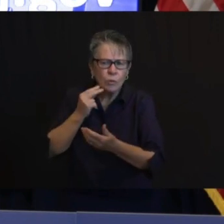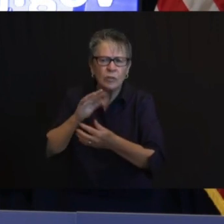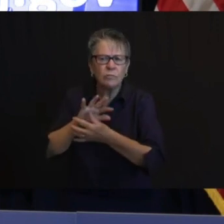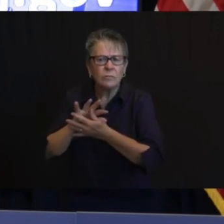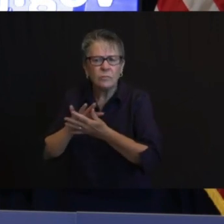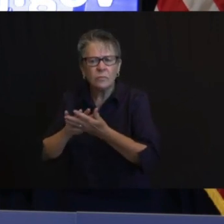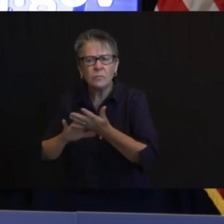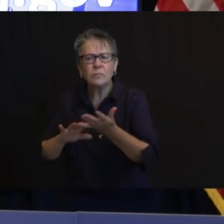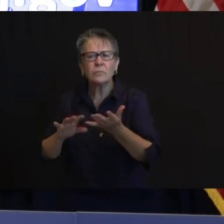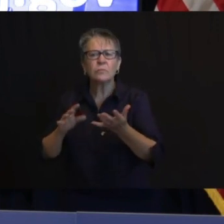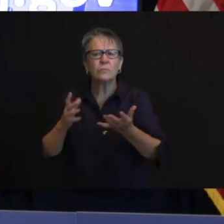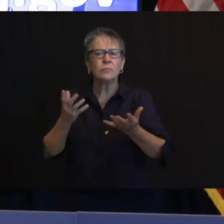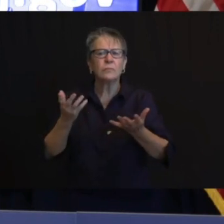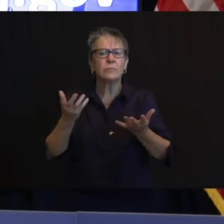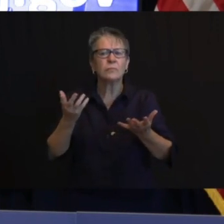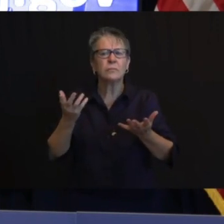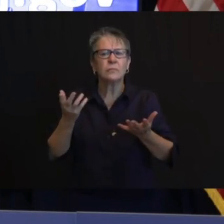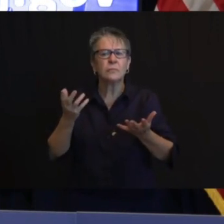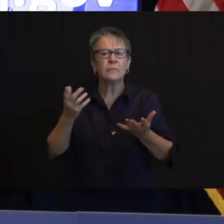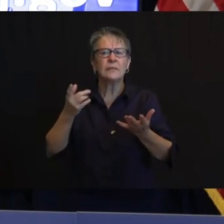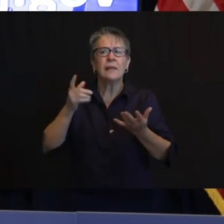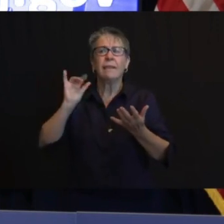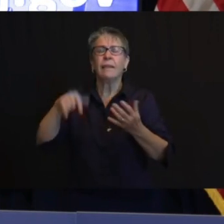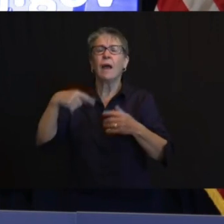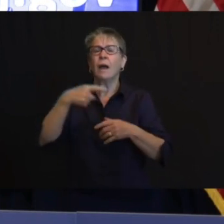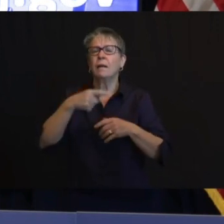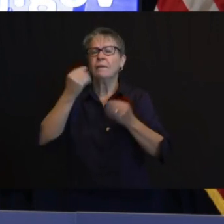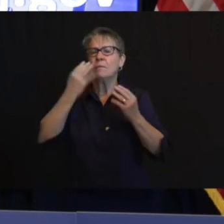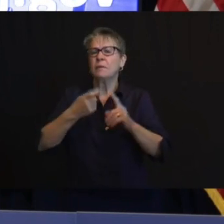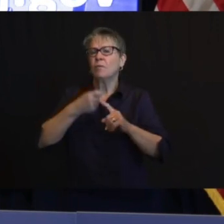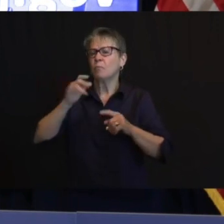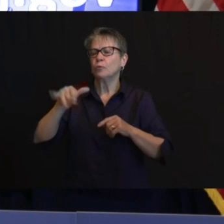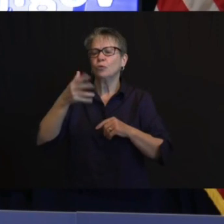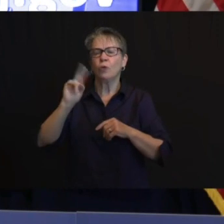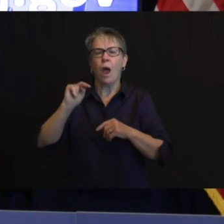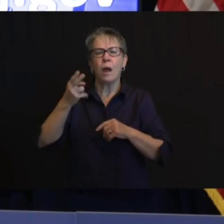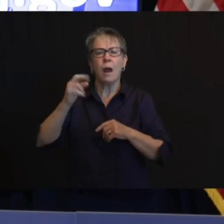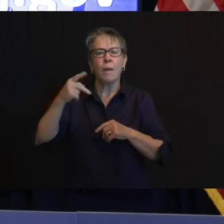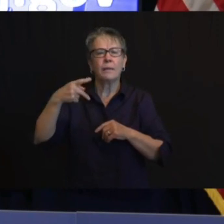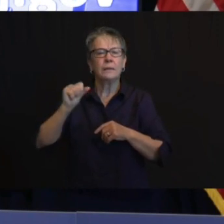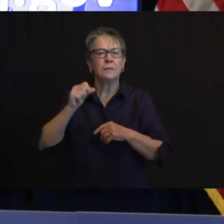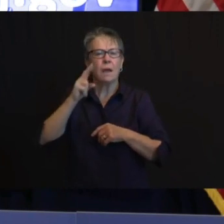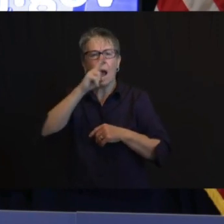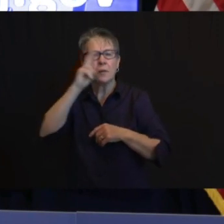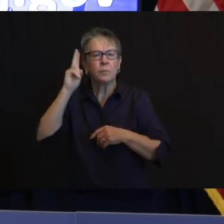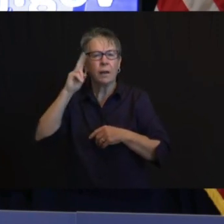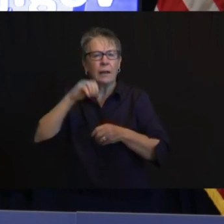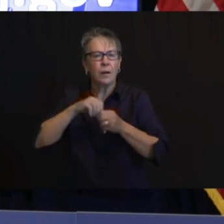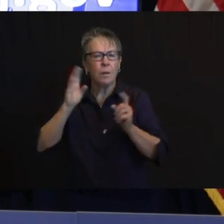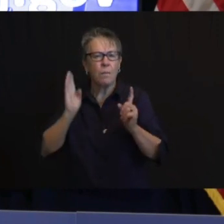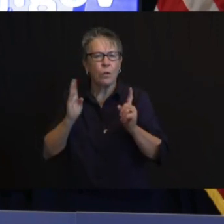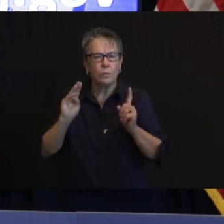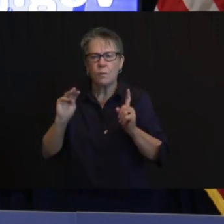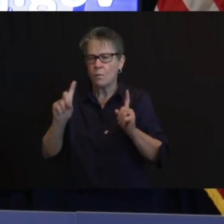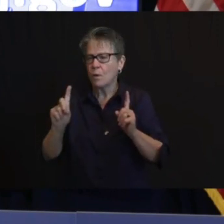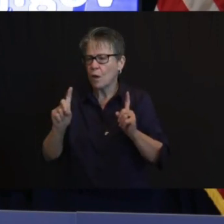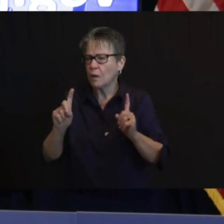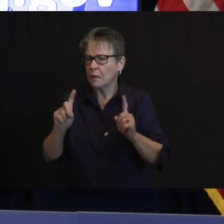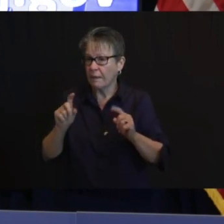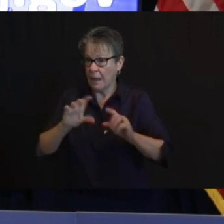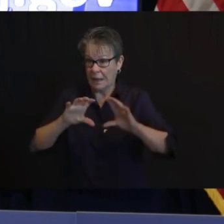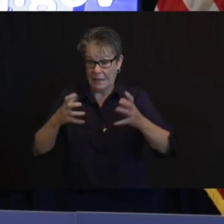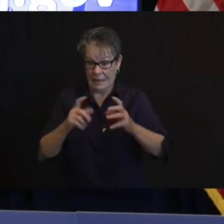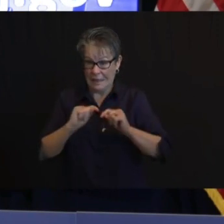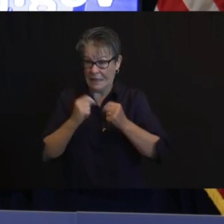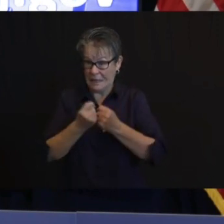a whole host of social vulnerability issues. They've done a great job. They have been 3 hours a week,